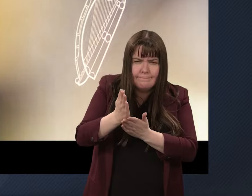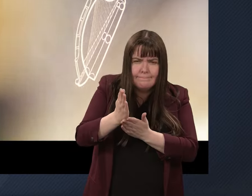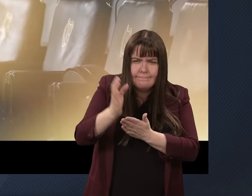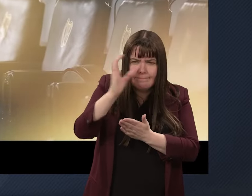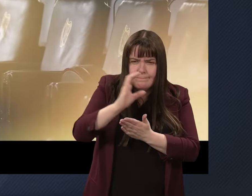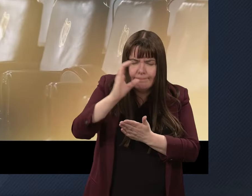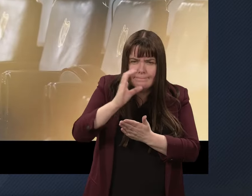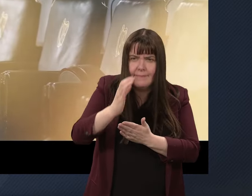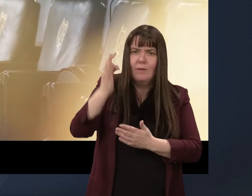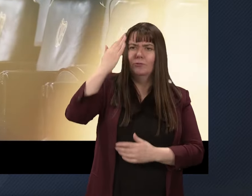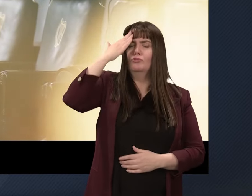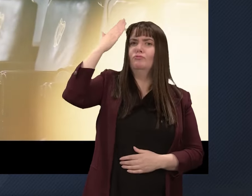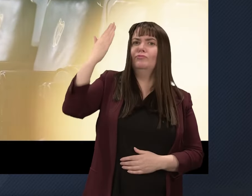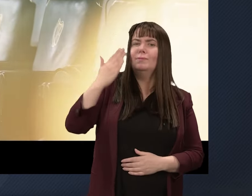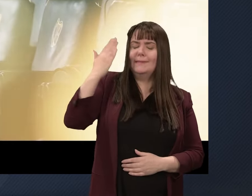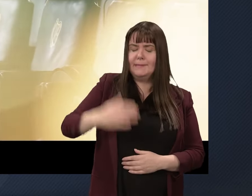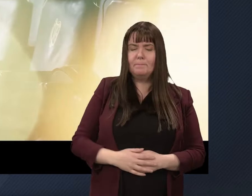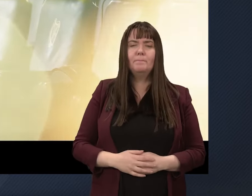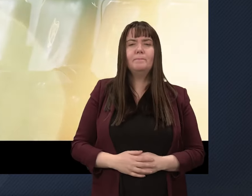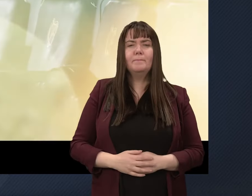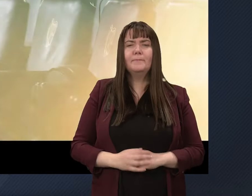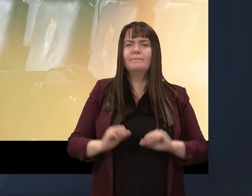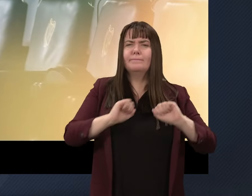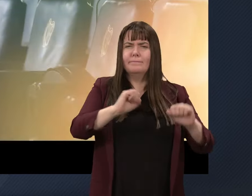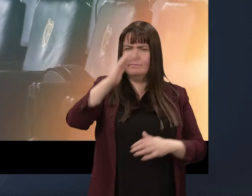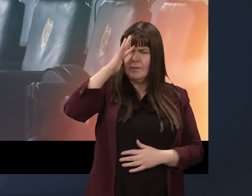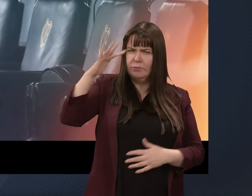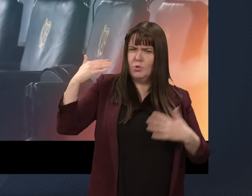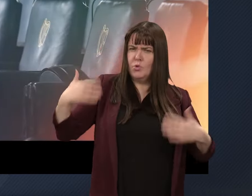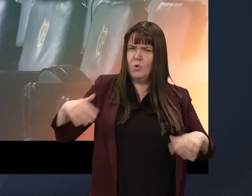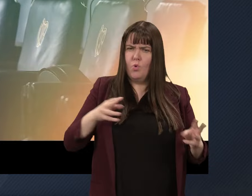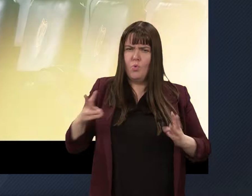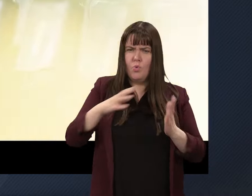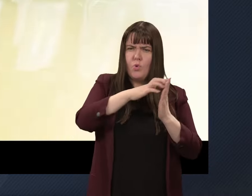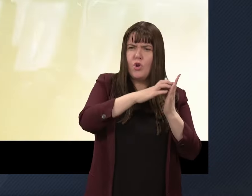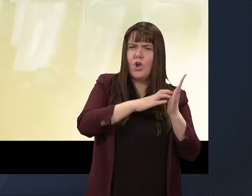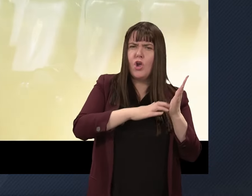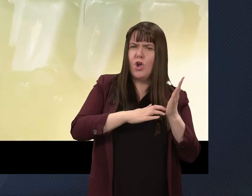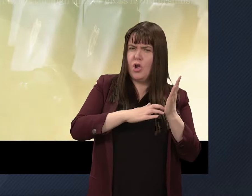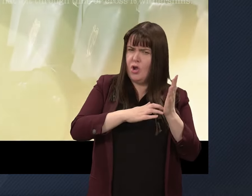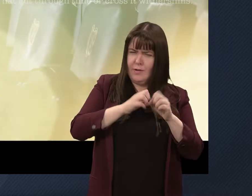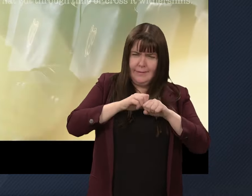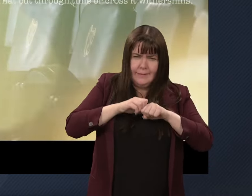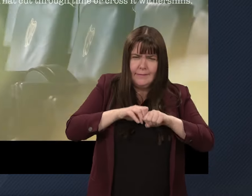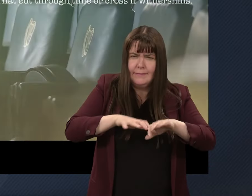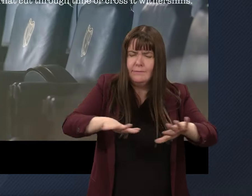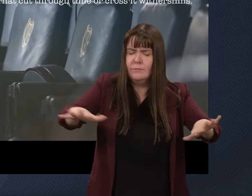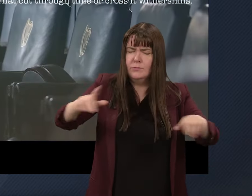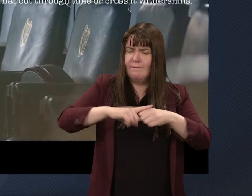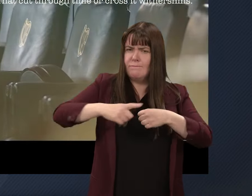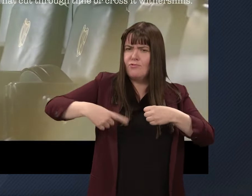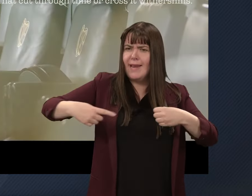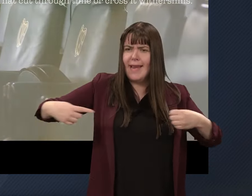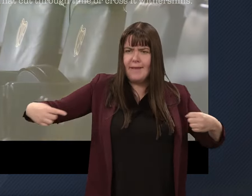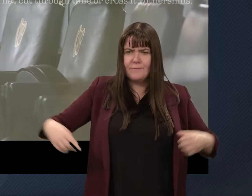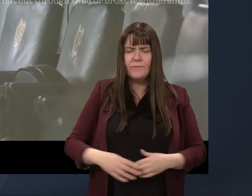point found certainty upon the dreaming air. The intellectual sweetness of those lines that cut through time or